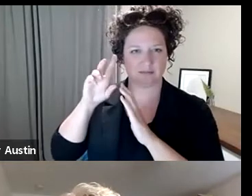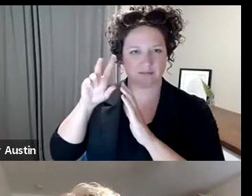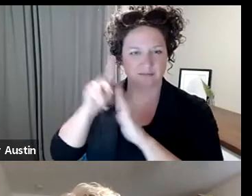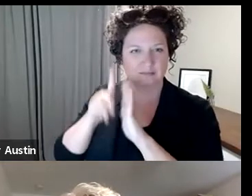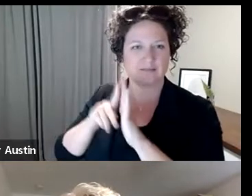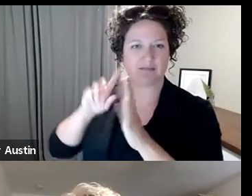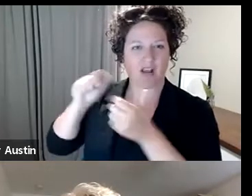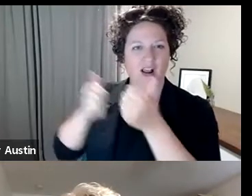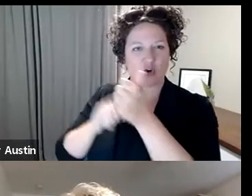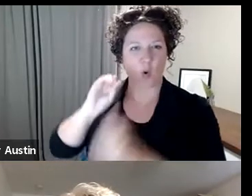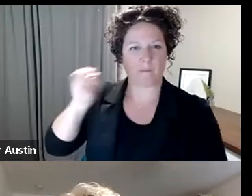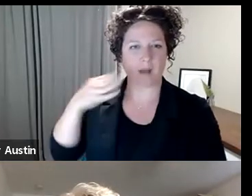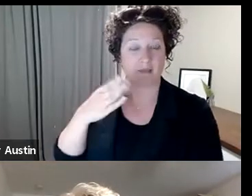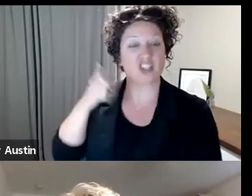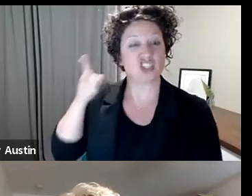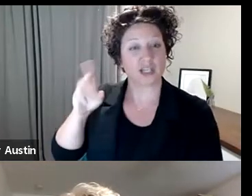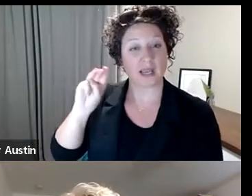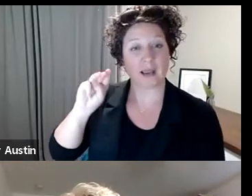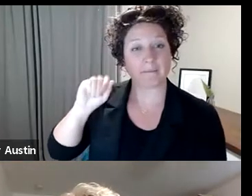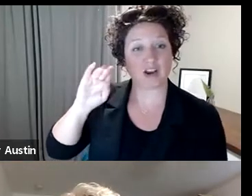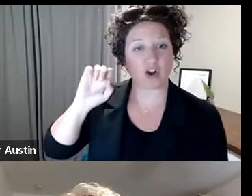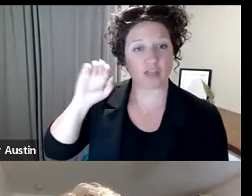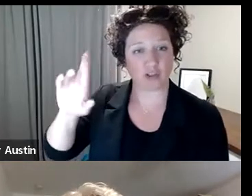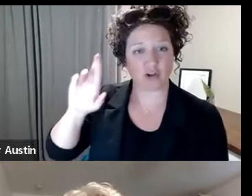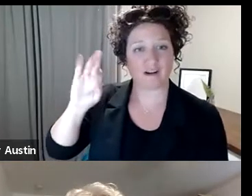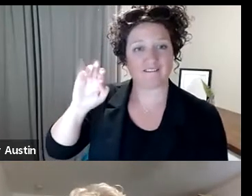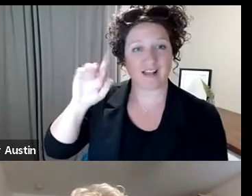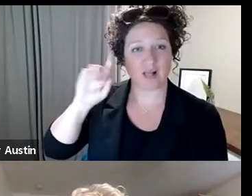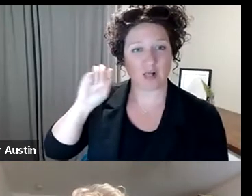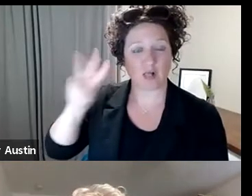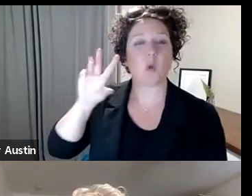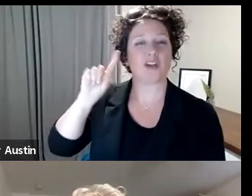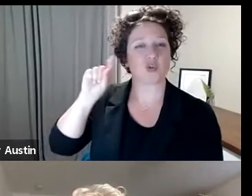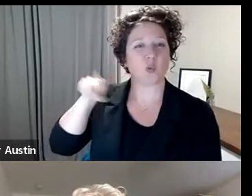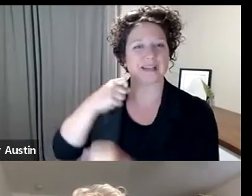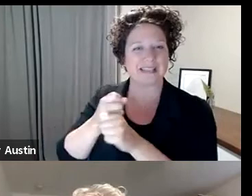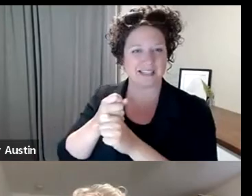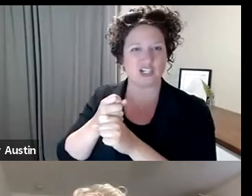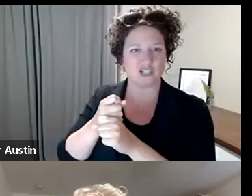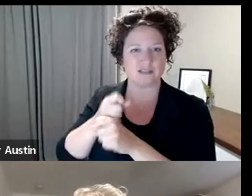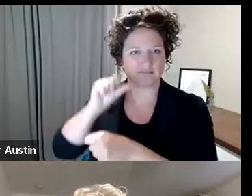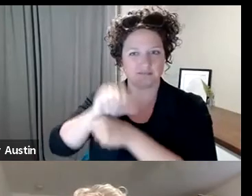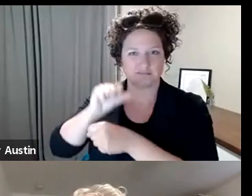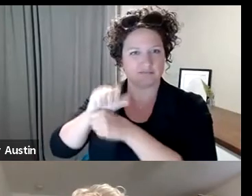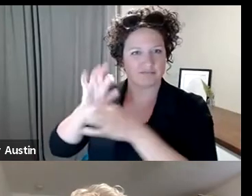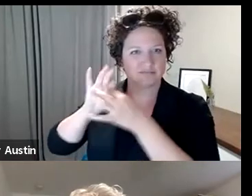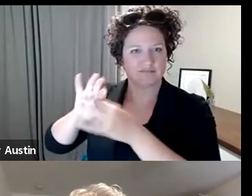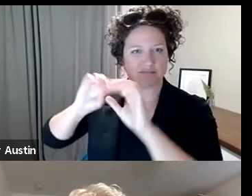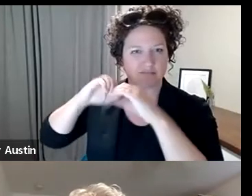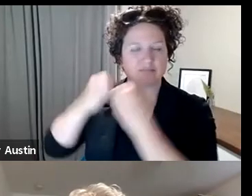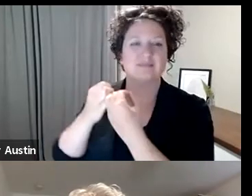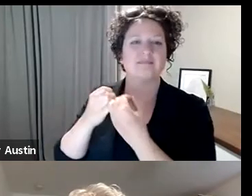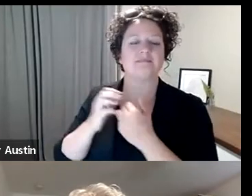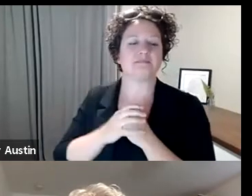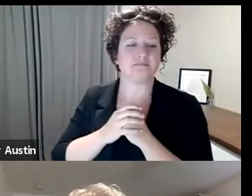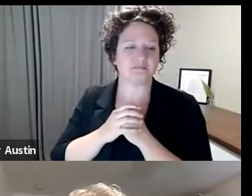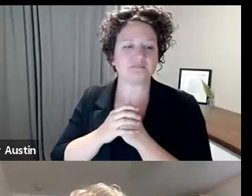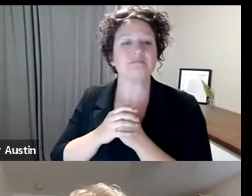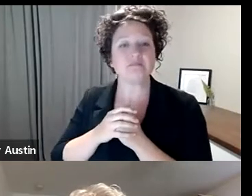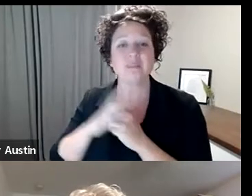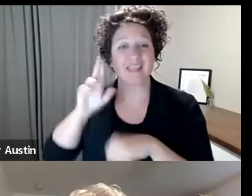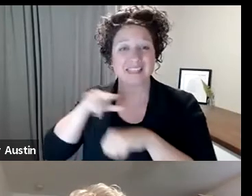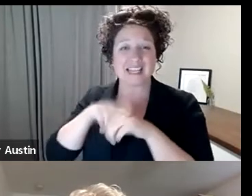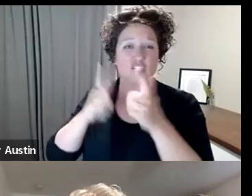was a MacArthur Fellow and spent 20 years at the National Council of La Raza, now Unidos US, the